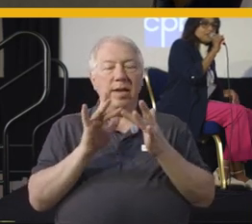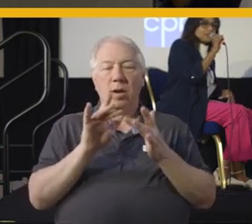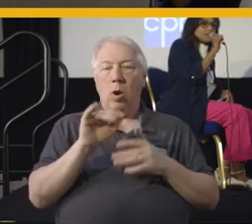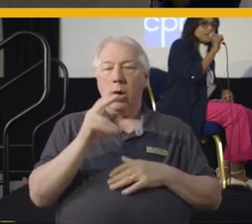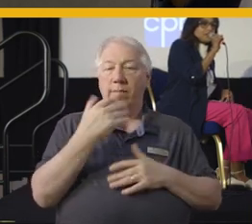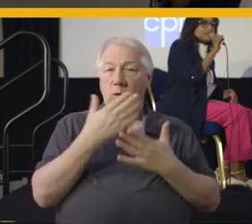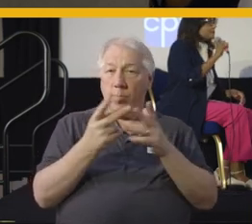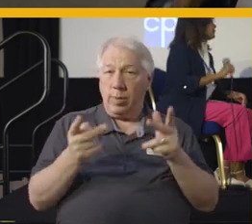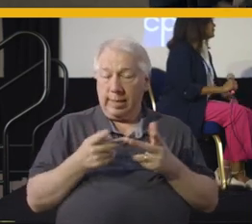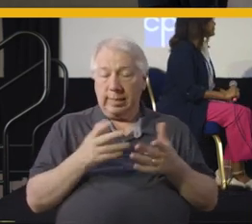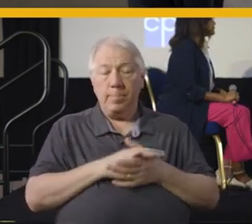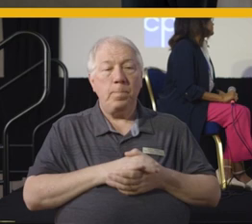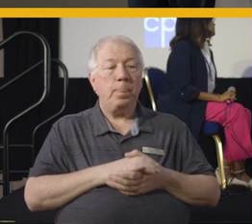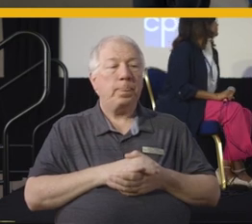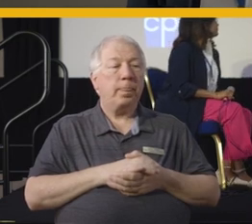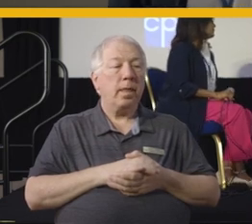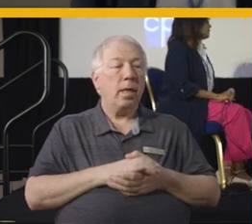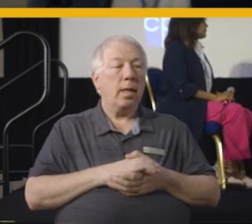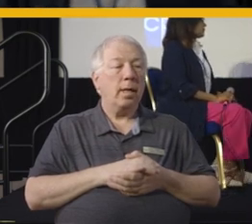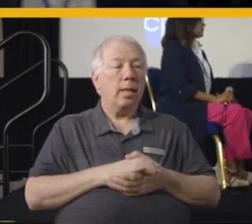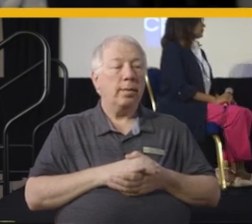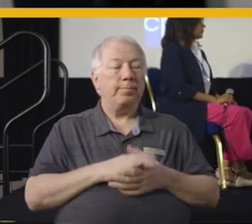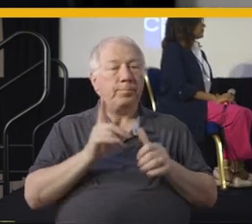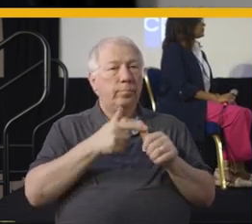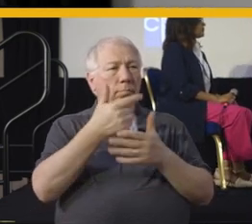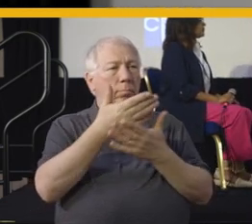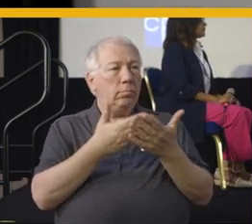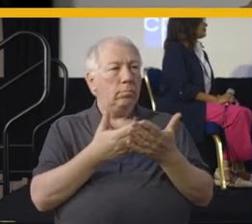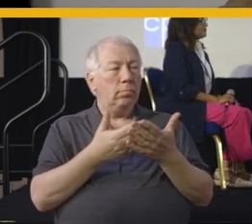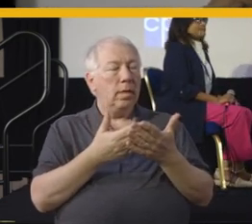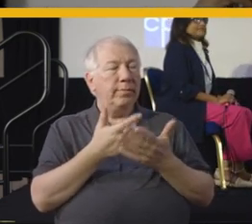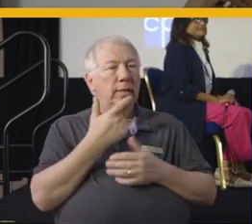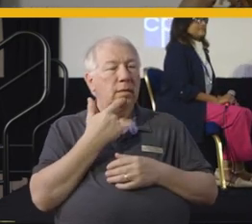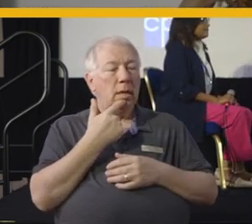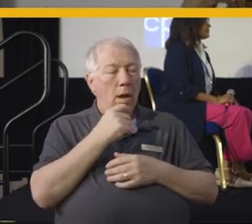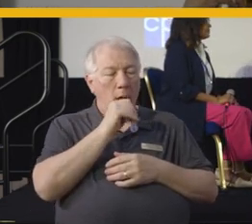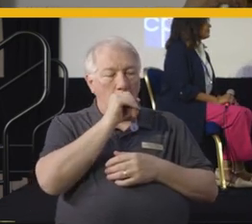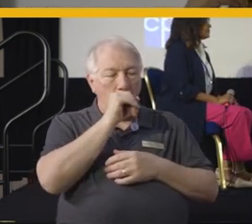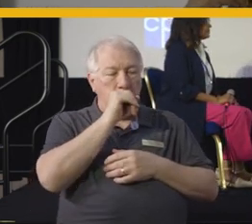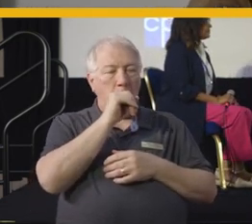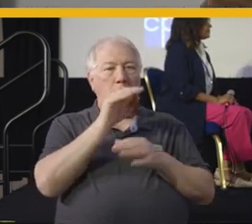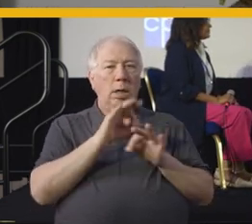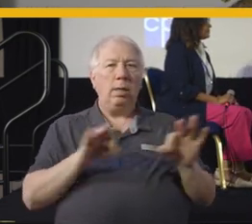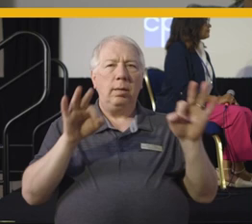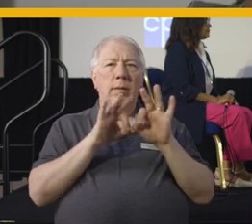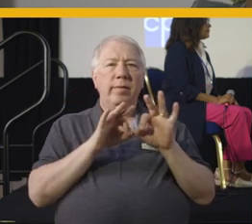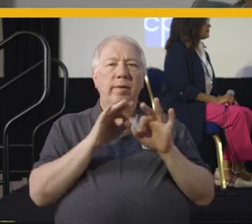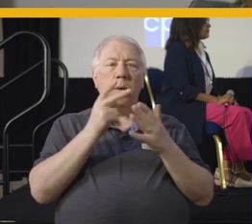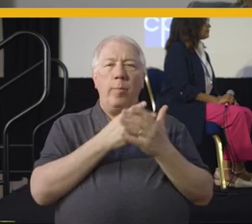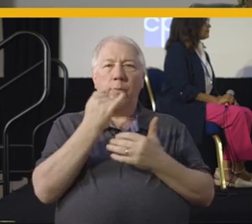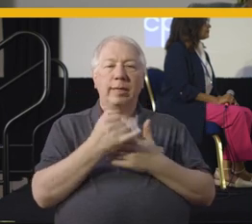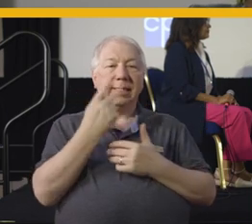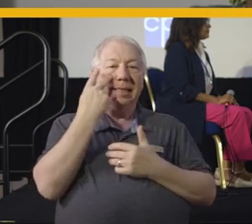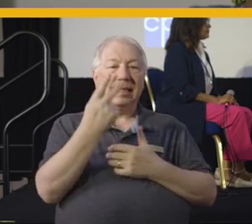good place to put your project? Well, and the first part of what Luisa was saying was the importance of getting her